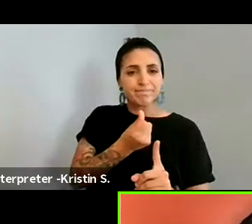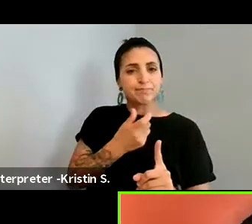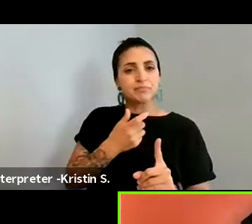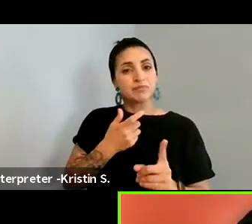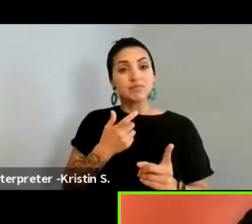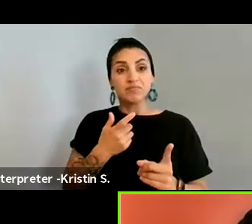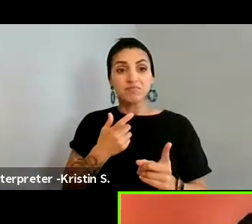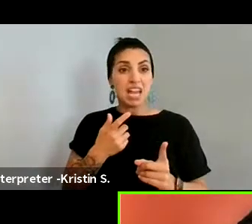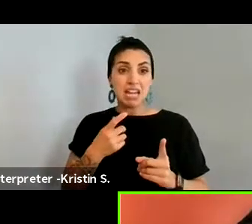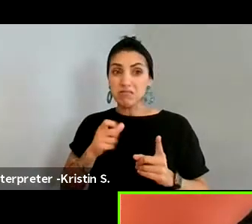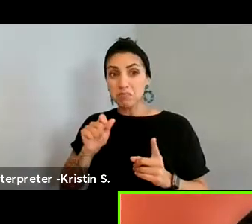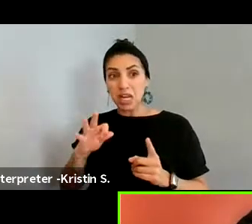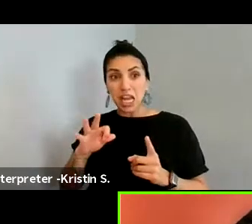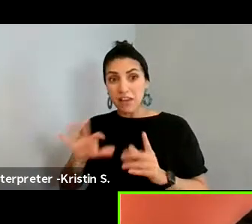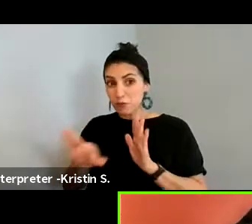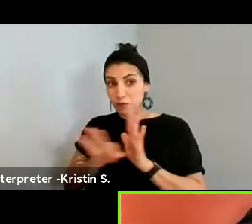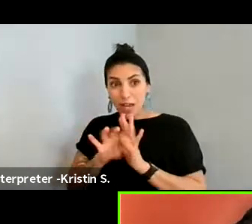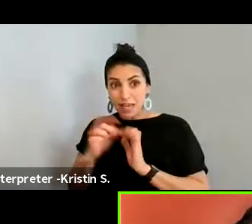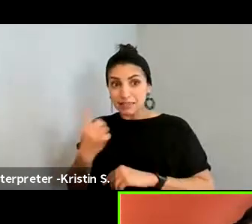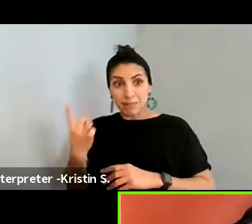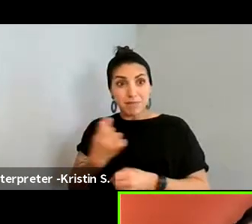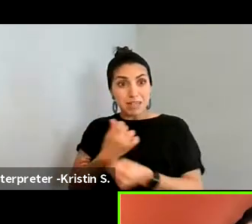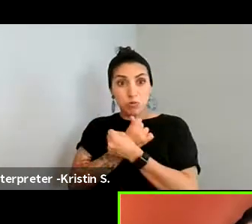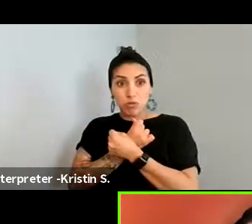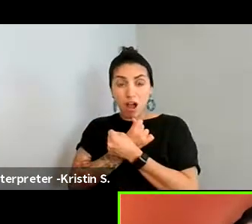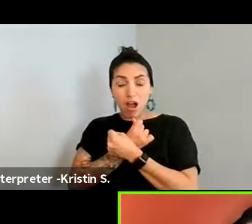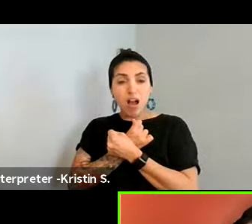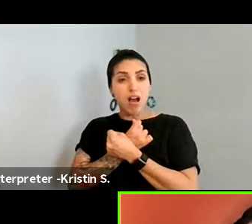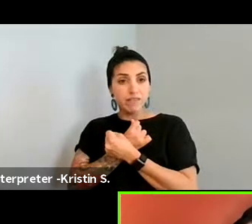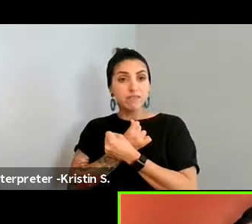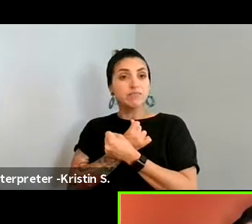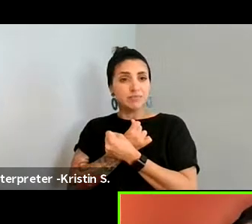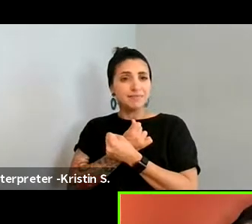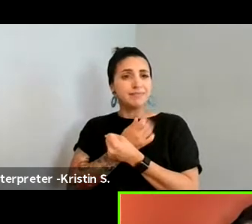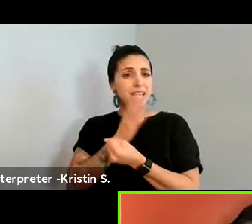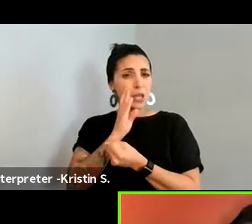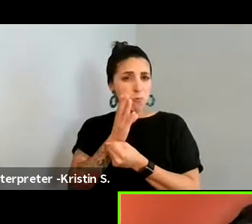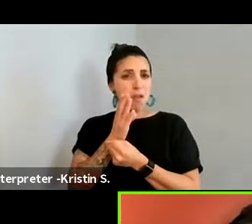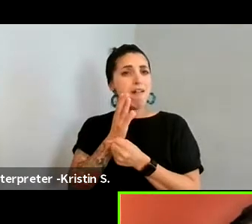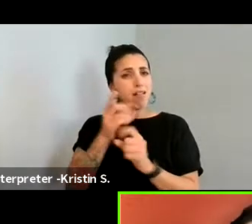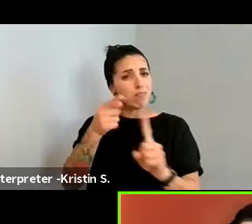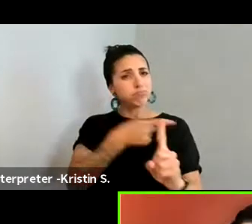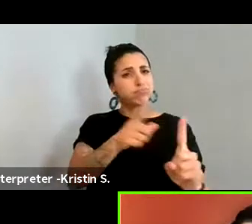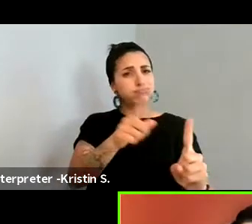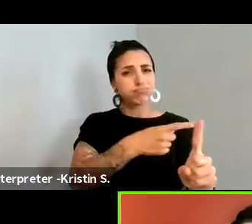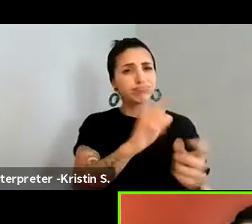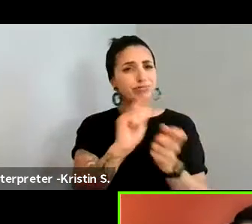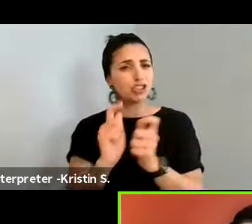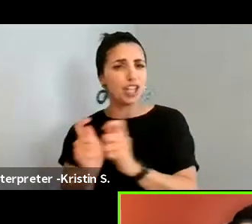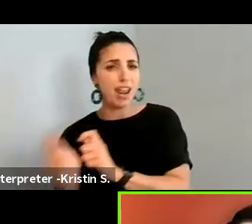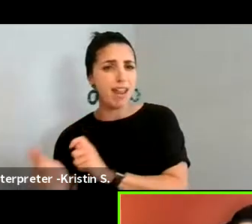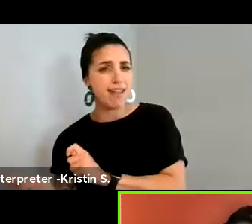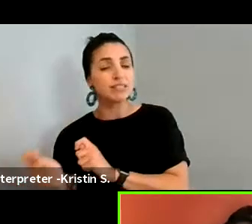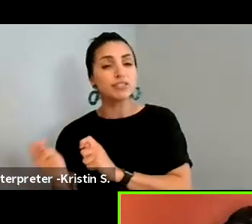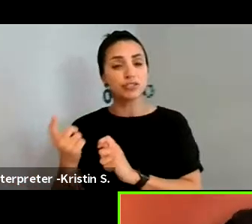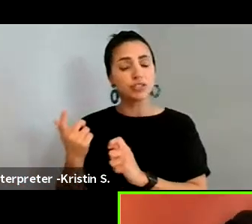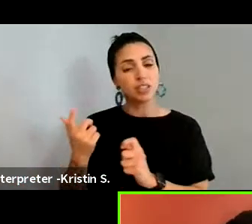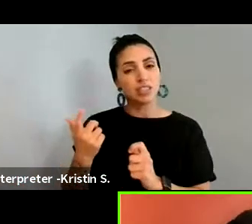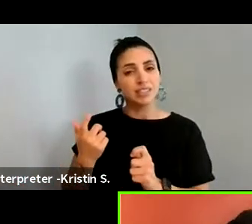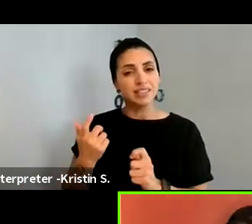time, right? Many times it often does. Pursue it doggedly, and don't let anybody tell